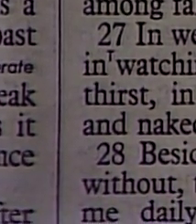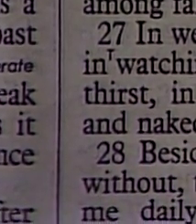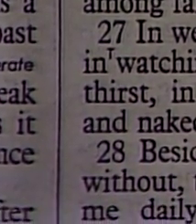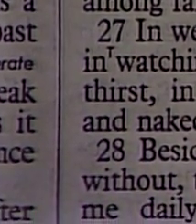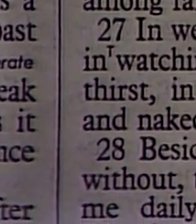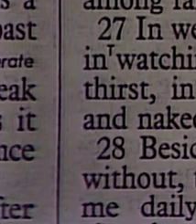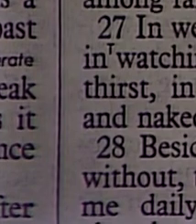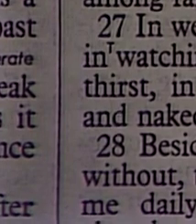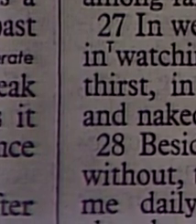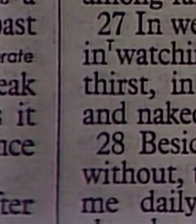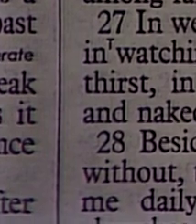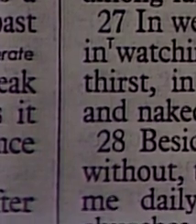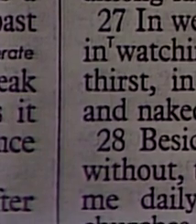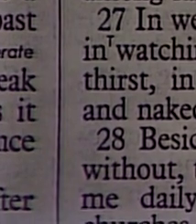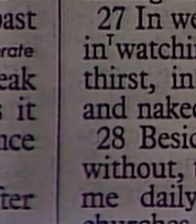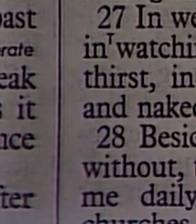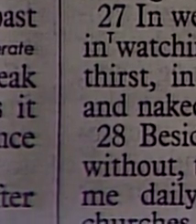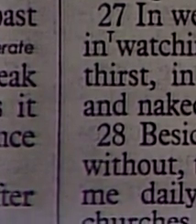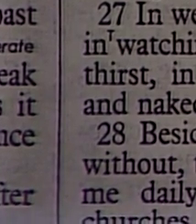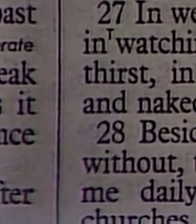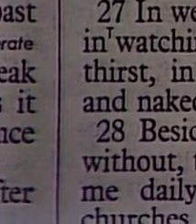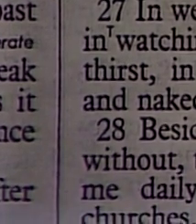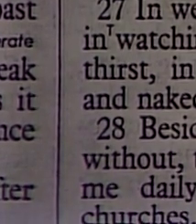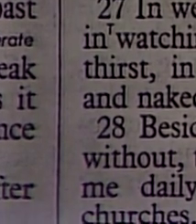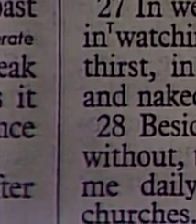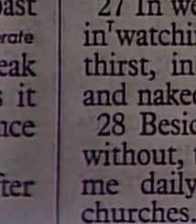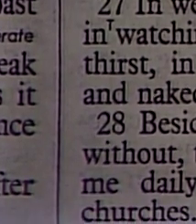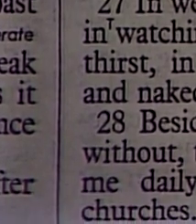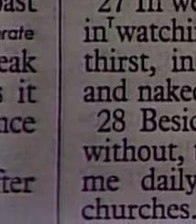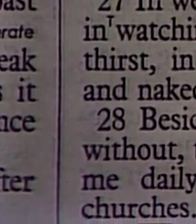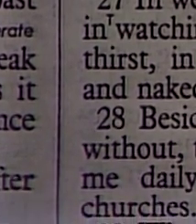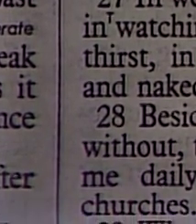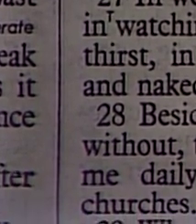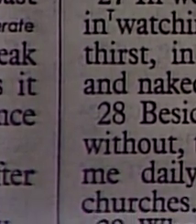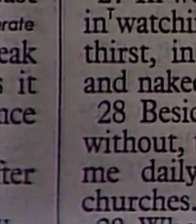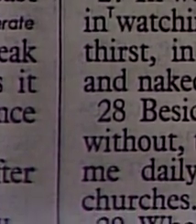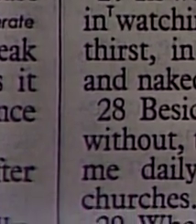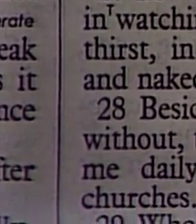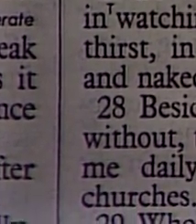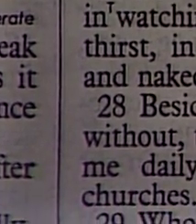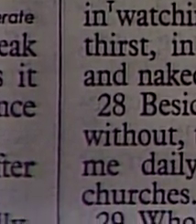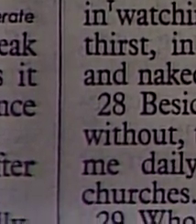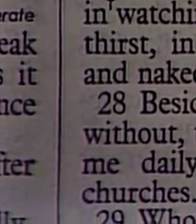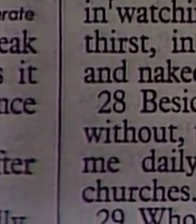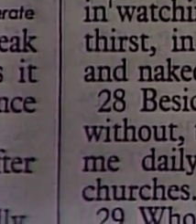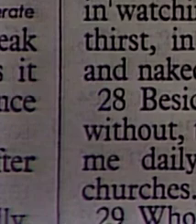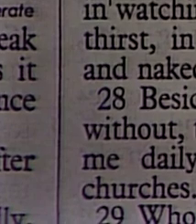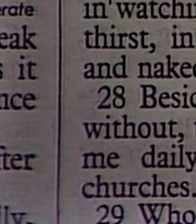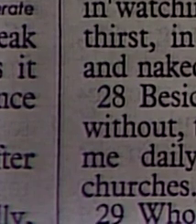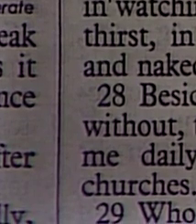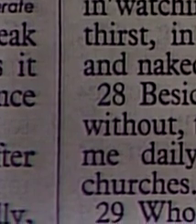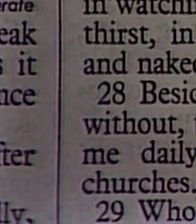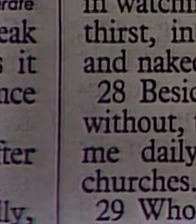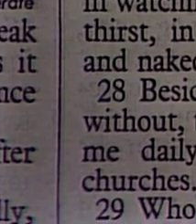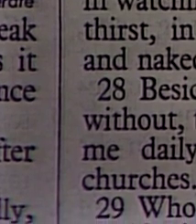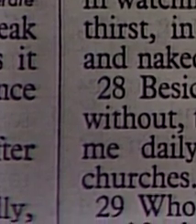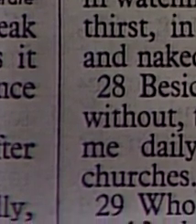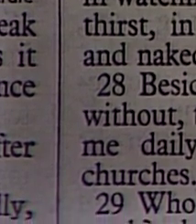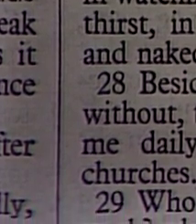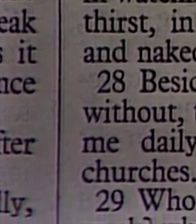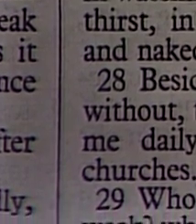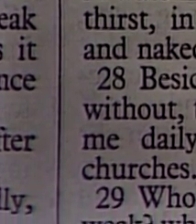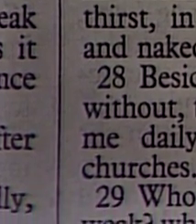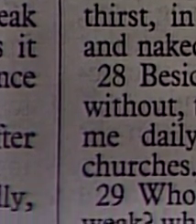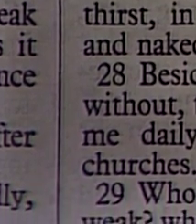robbers, in perils by mine own countrymen, in perils by the heathen, in perils or dangers in the city, in perils